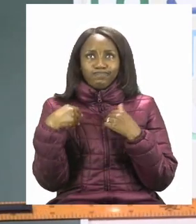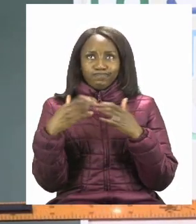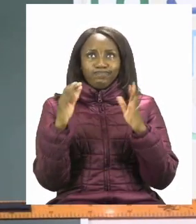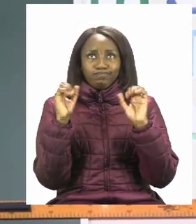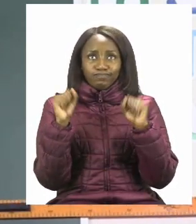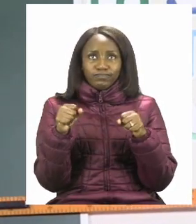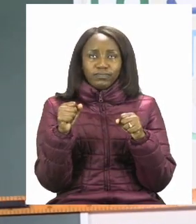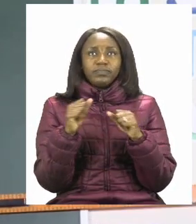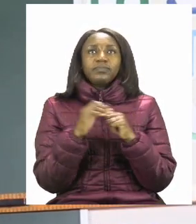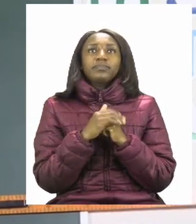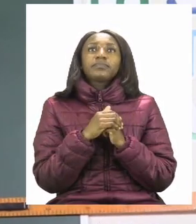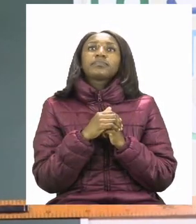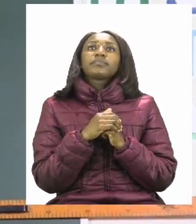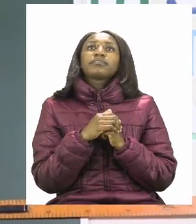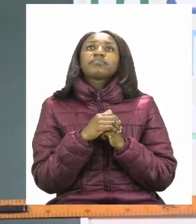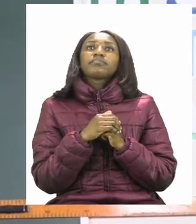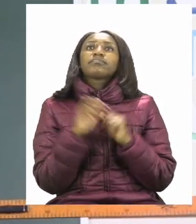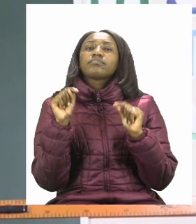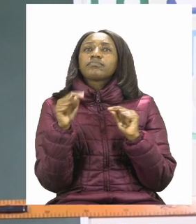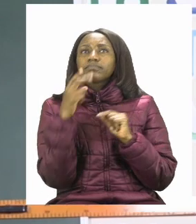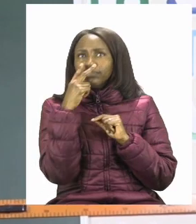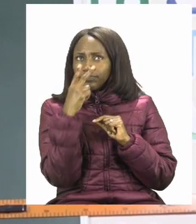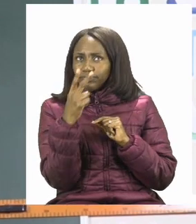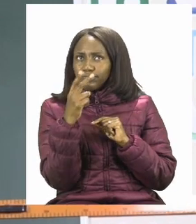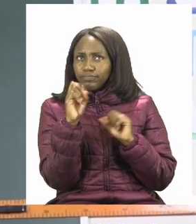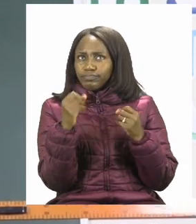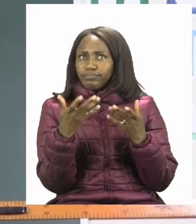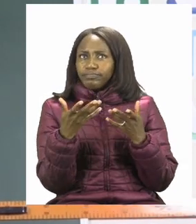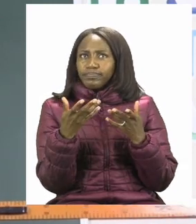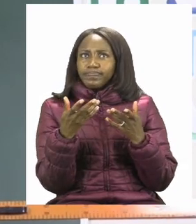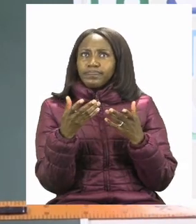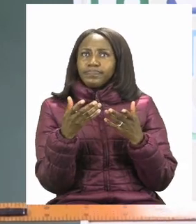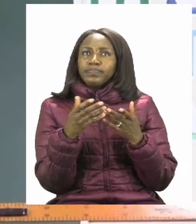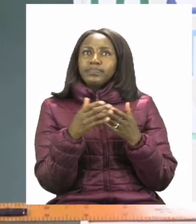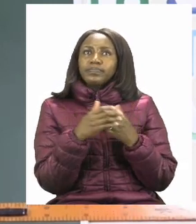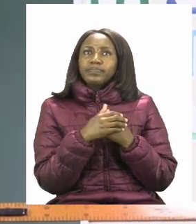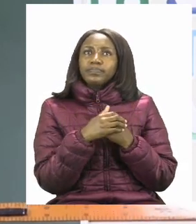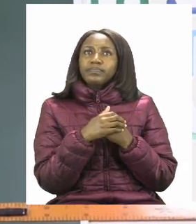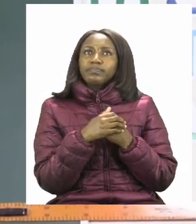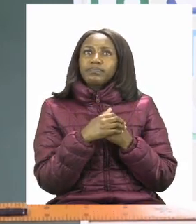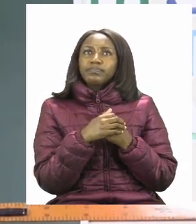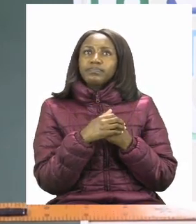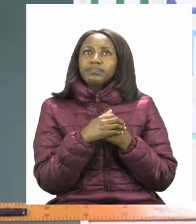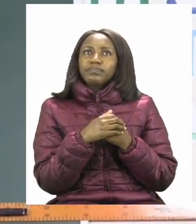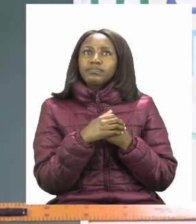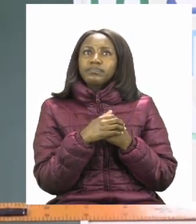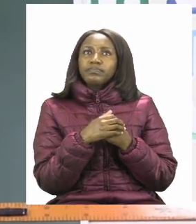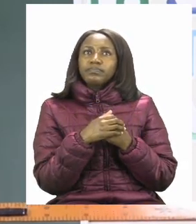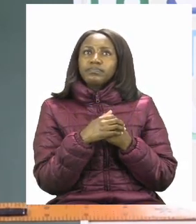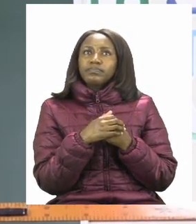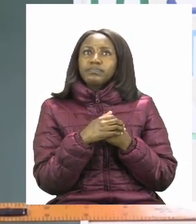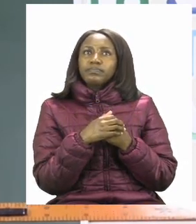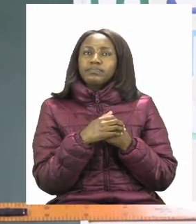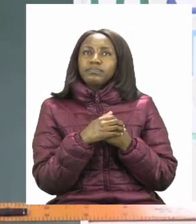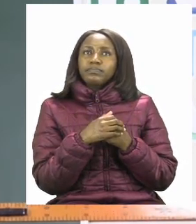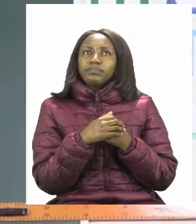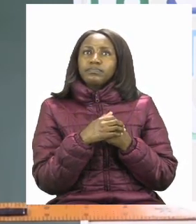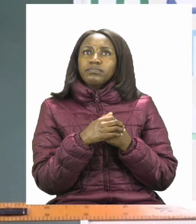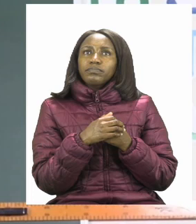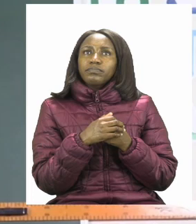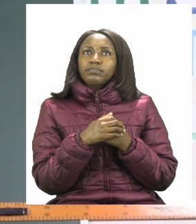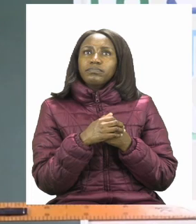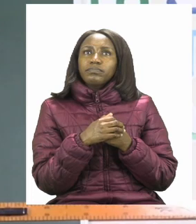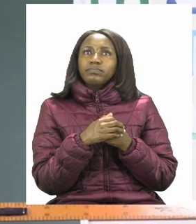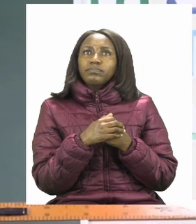After that, I measure my line. So, from 0 cm, I can